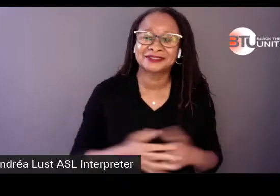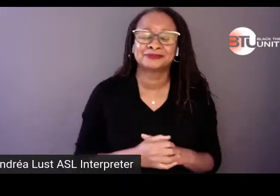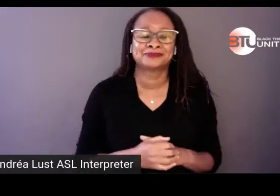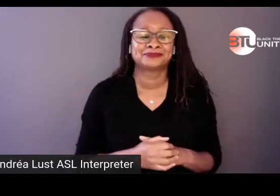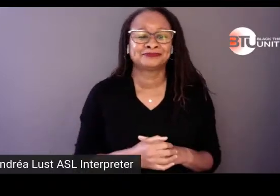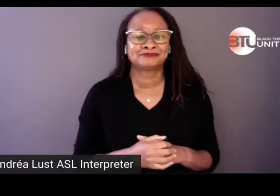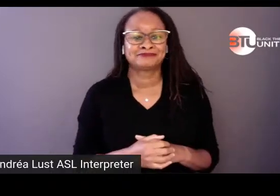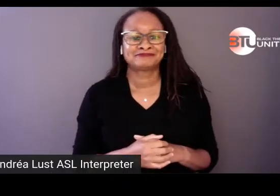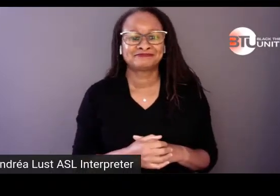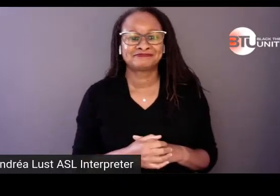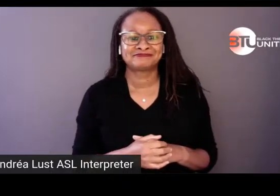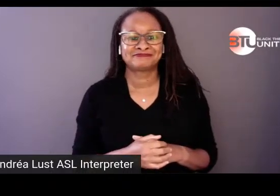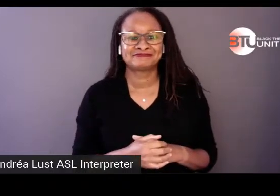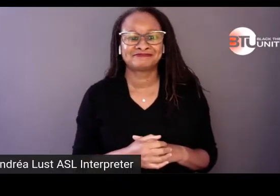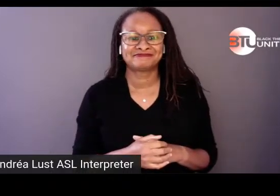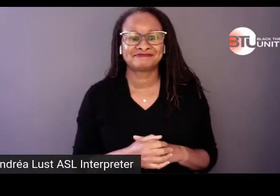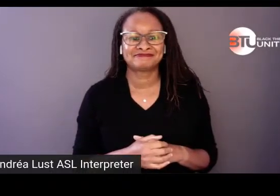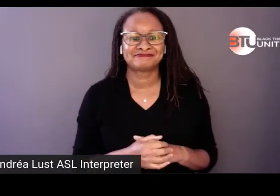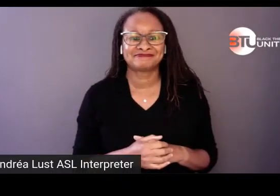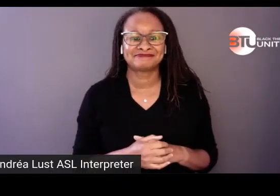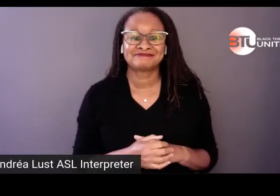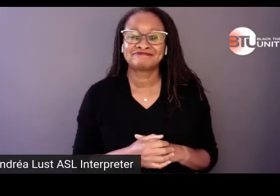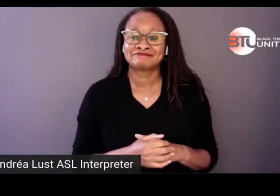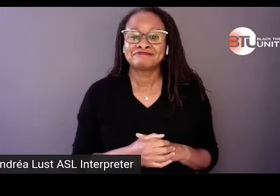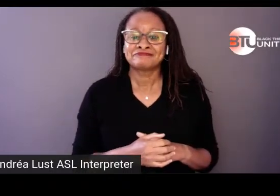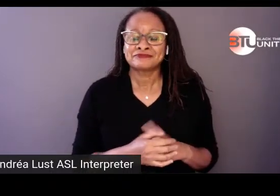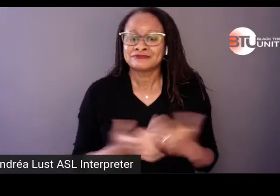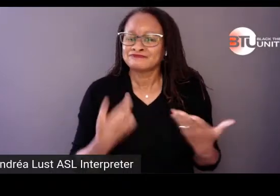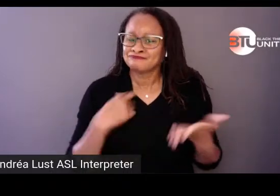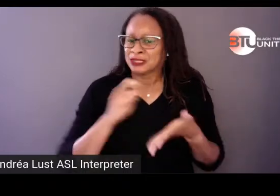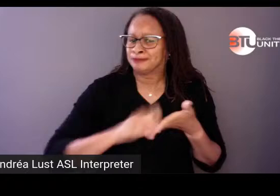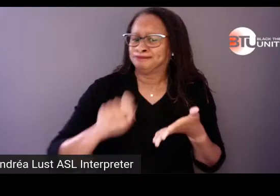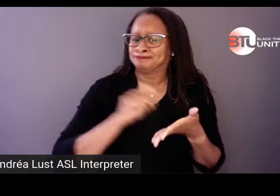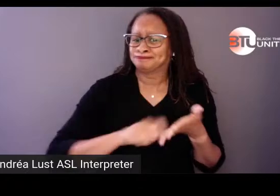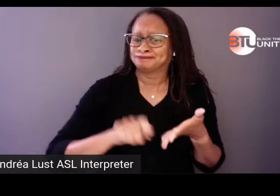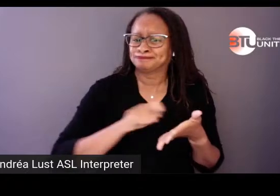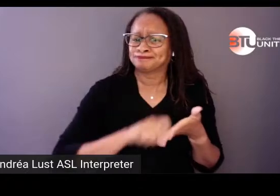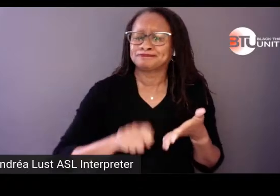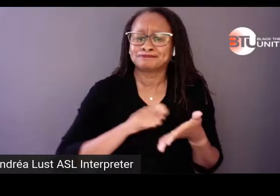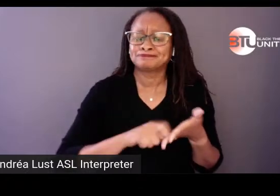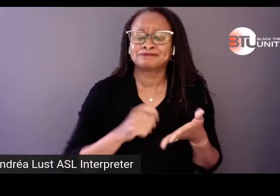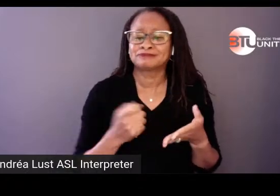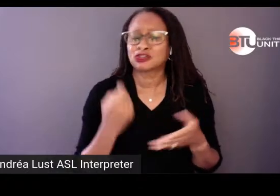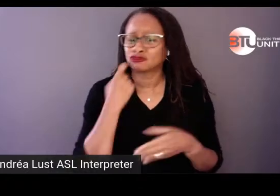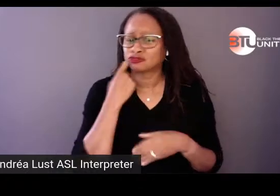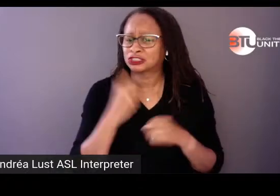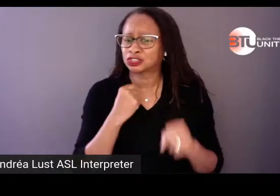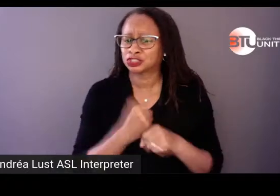Though I have spent a lot of time writing in recent years,